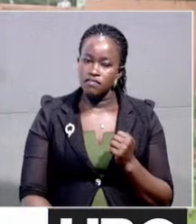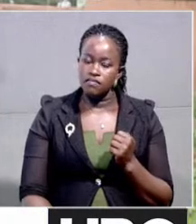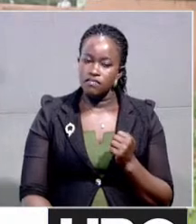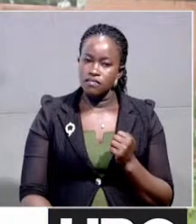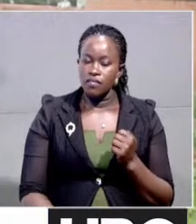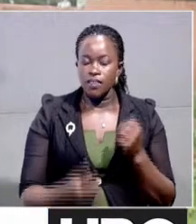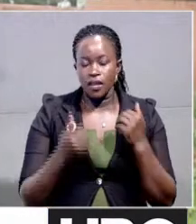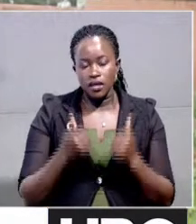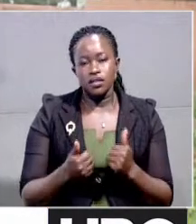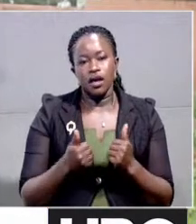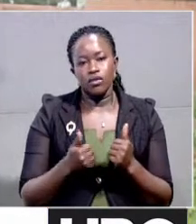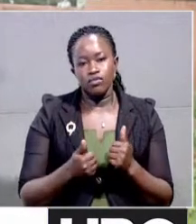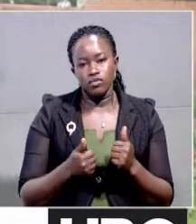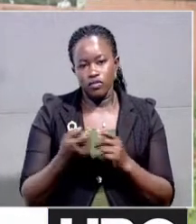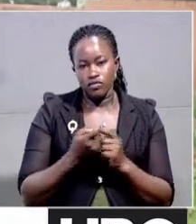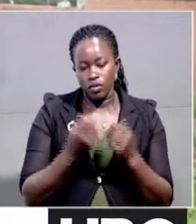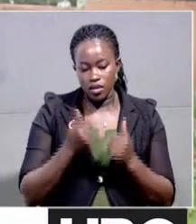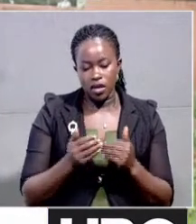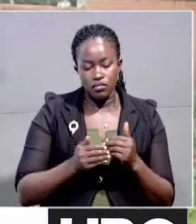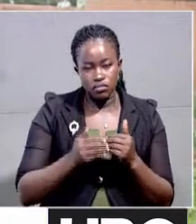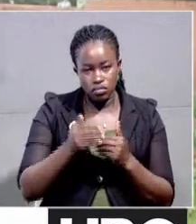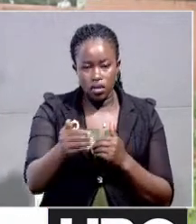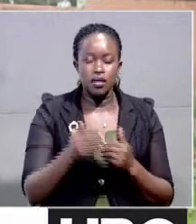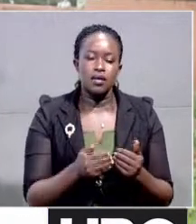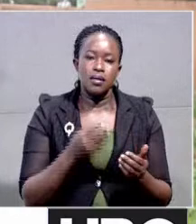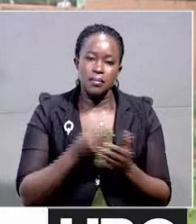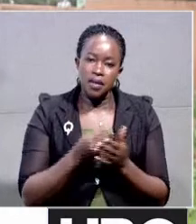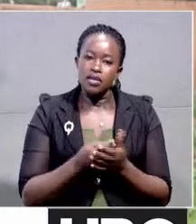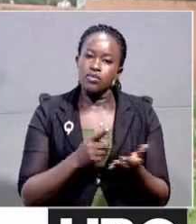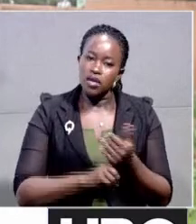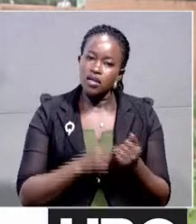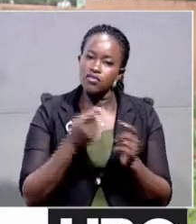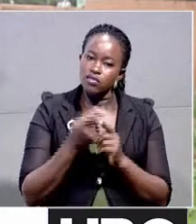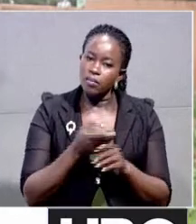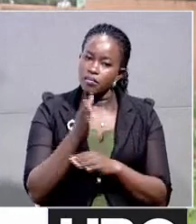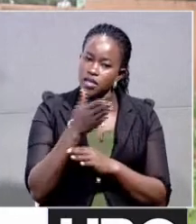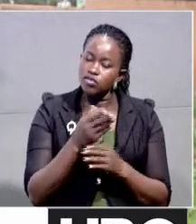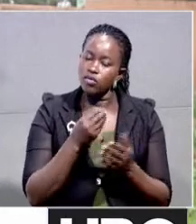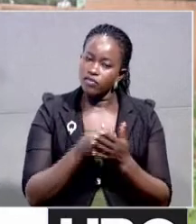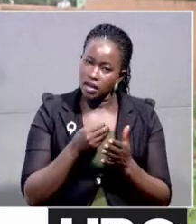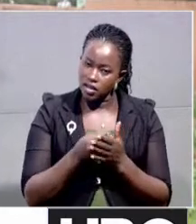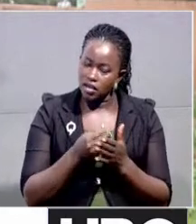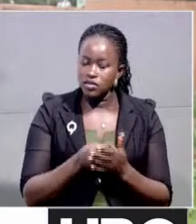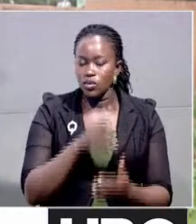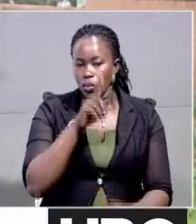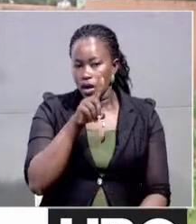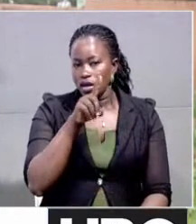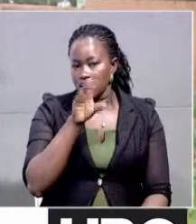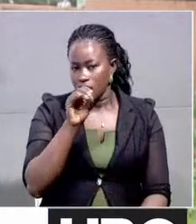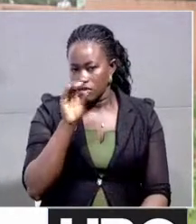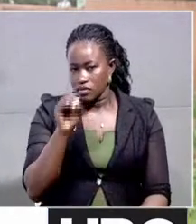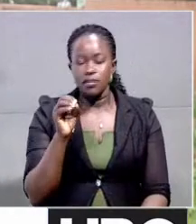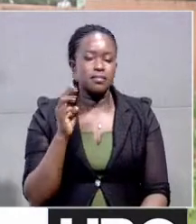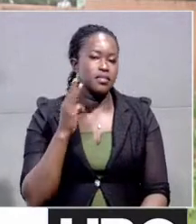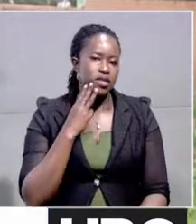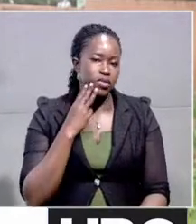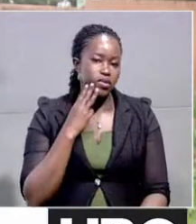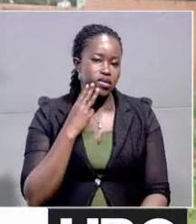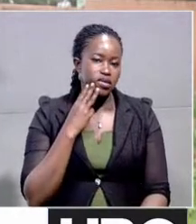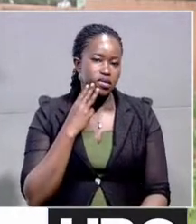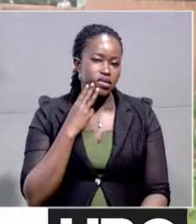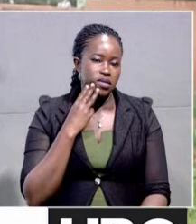parish will receive direct from Ministry of Finance 100 million to